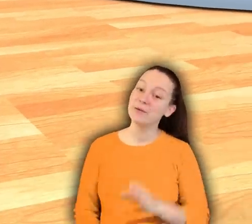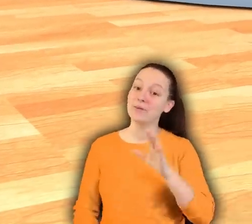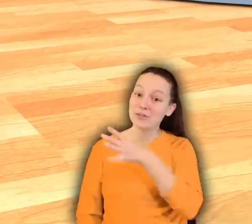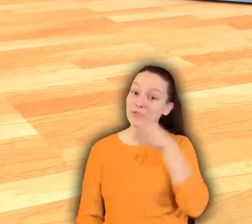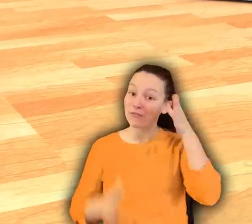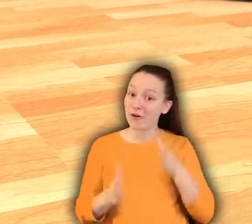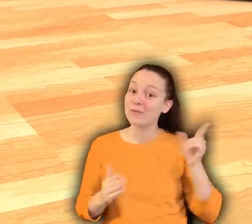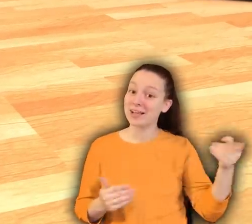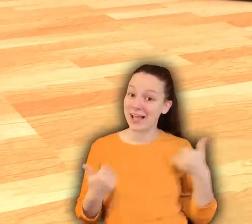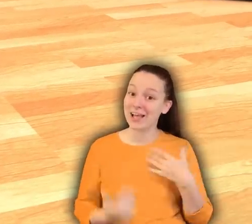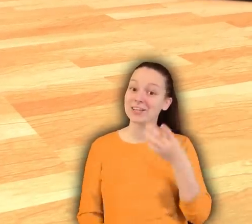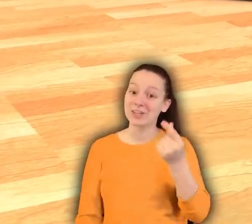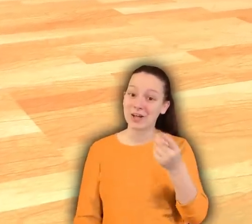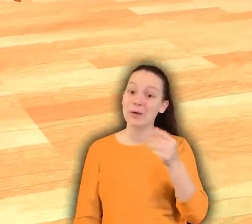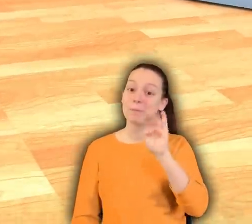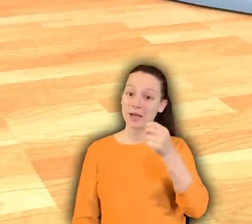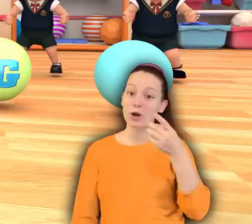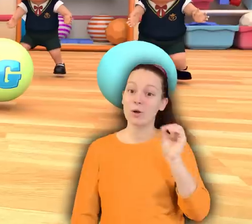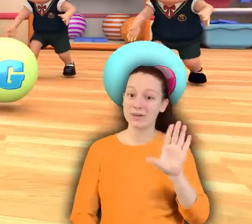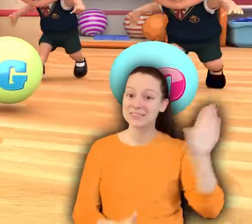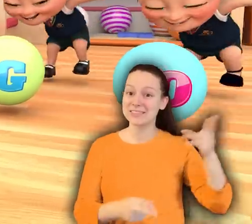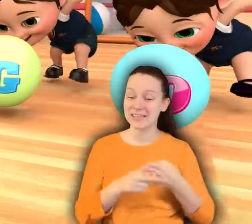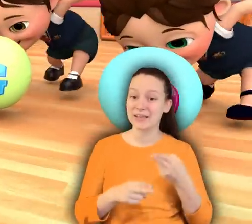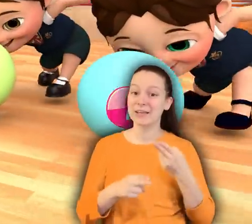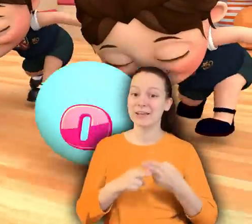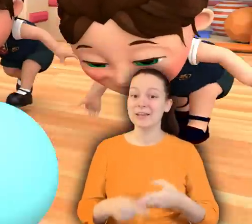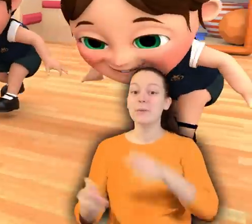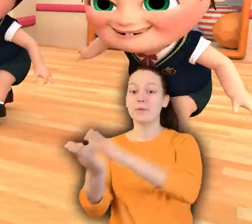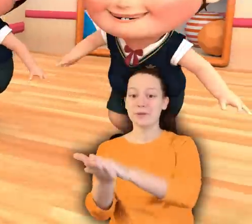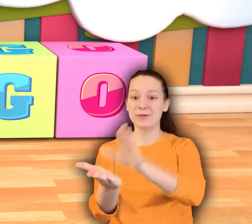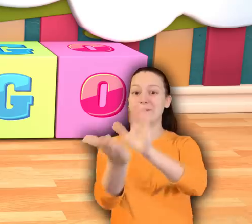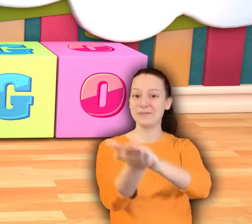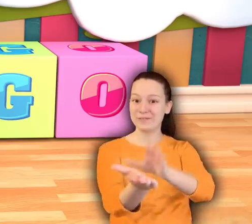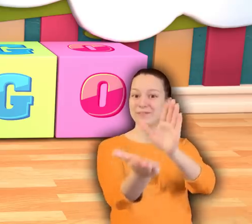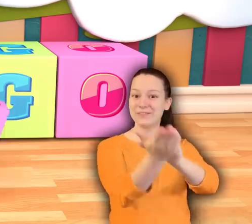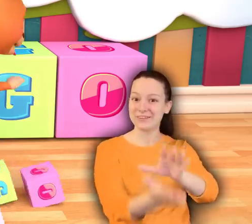there was a farmer who had a dog and Bingo was his name-o